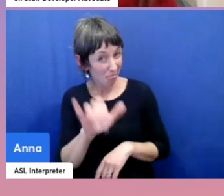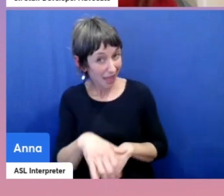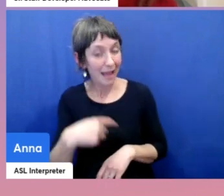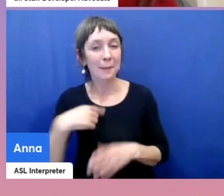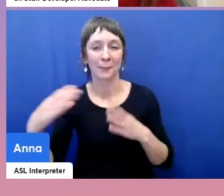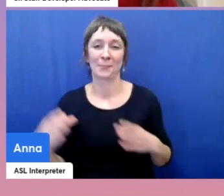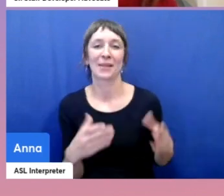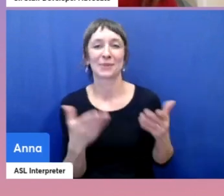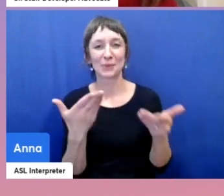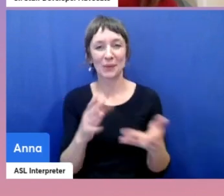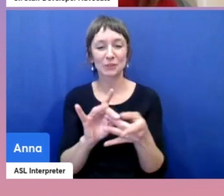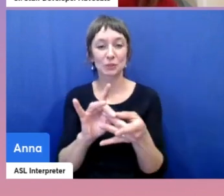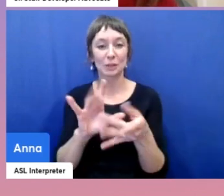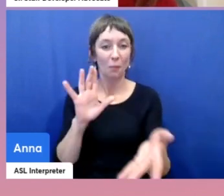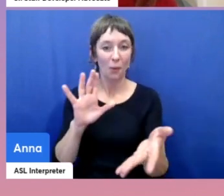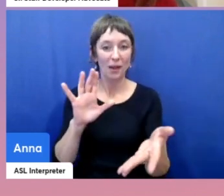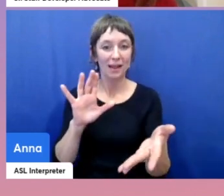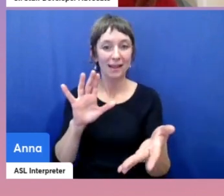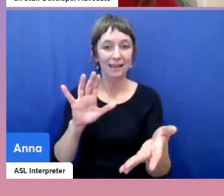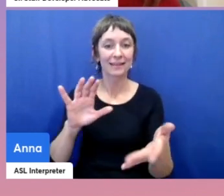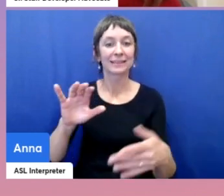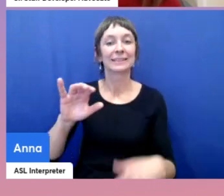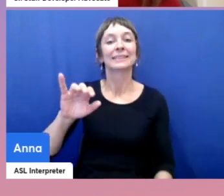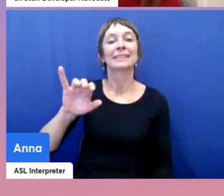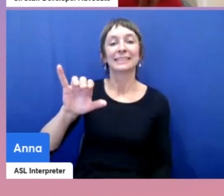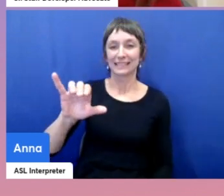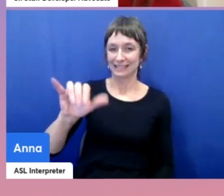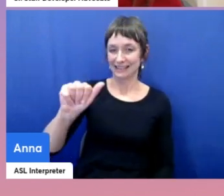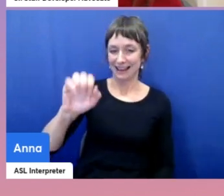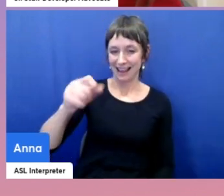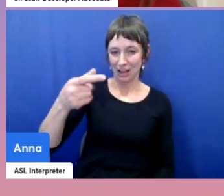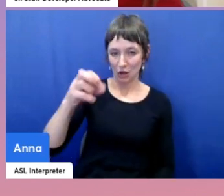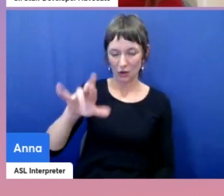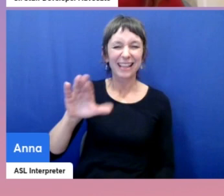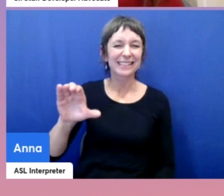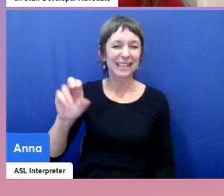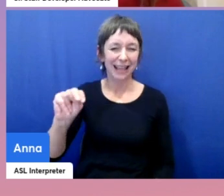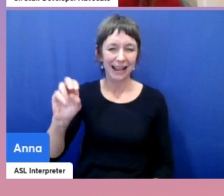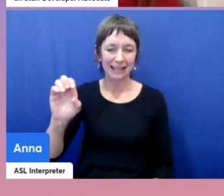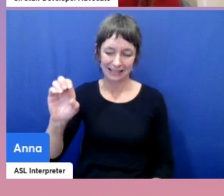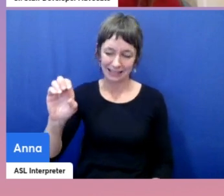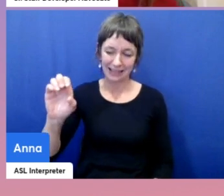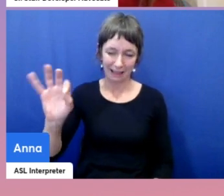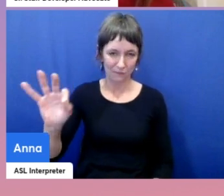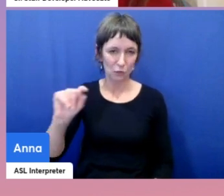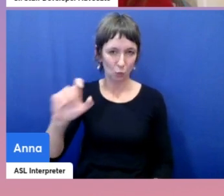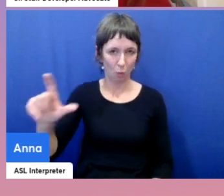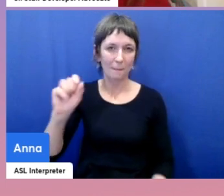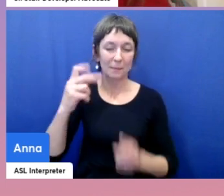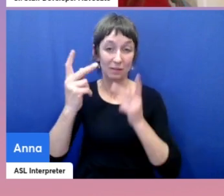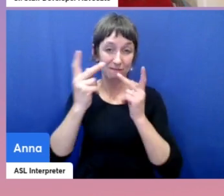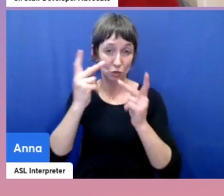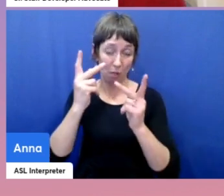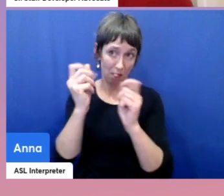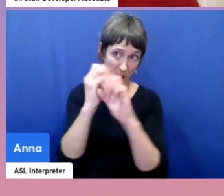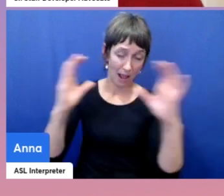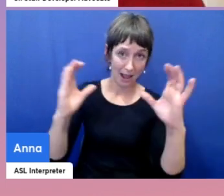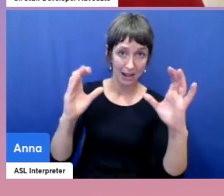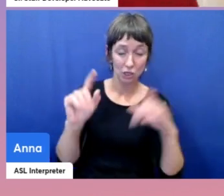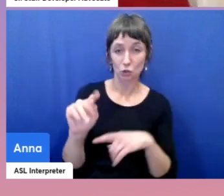to deploy Jaeger, which is a CNCF tool for visualizing traces in Kubernetes.